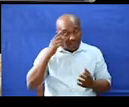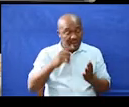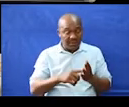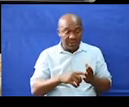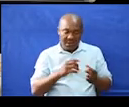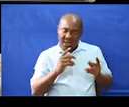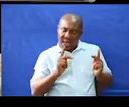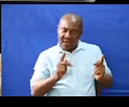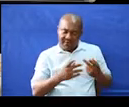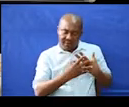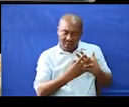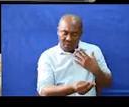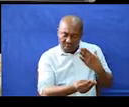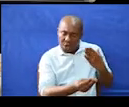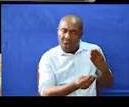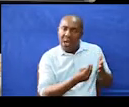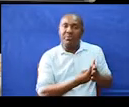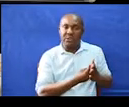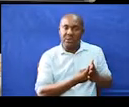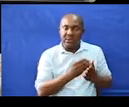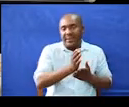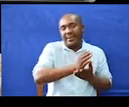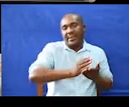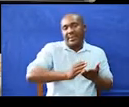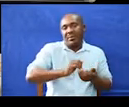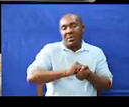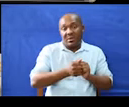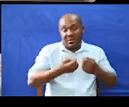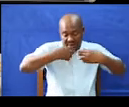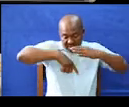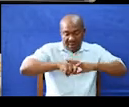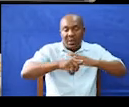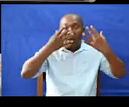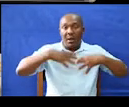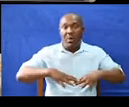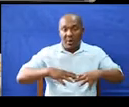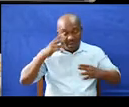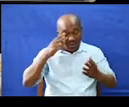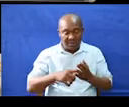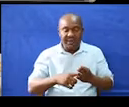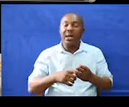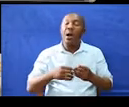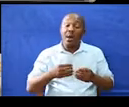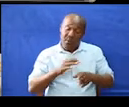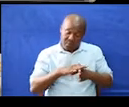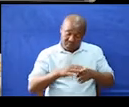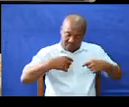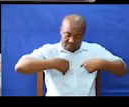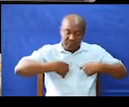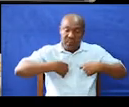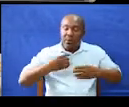adapter who has acquired the characteristics from the environment, they will pass that trait to their offspring, and those offspring will produce